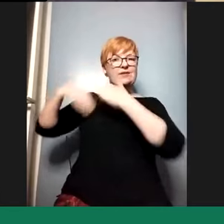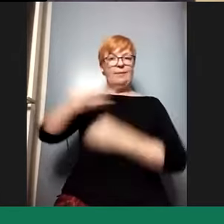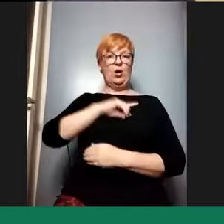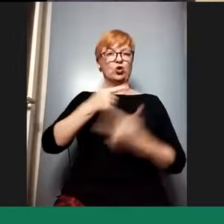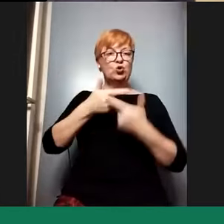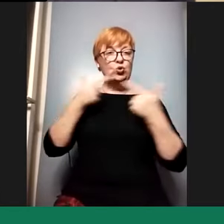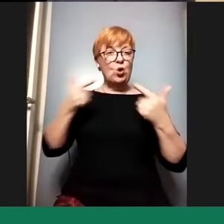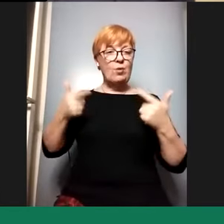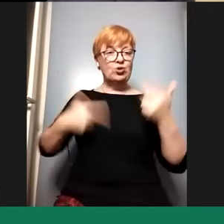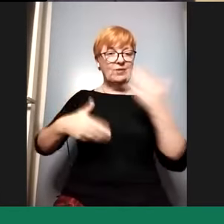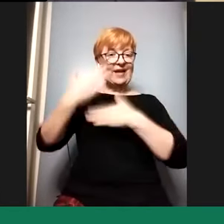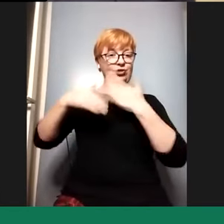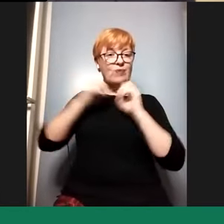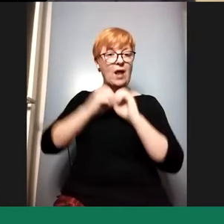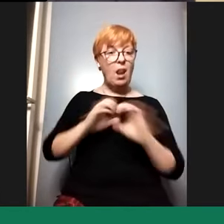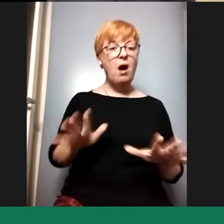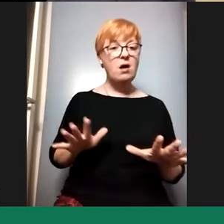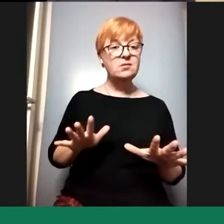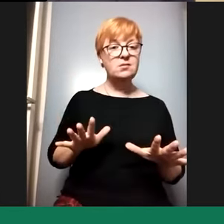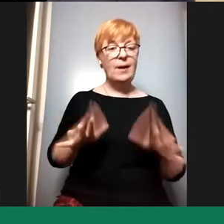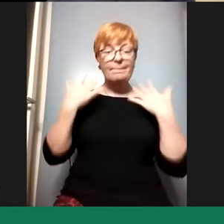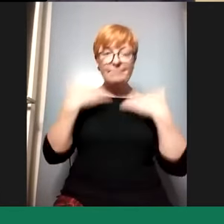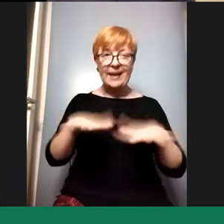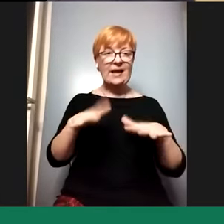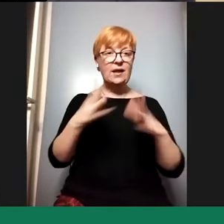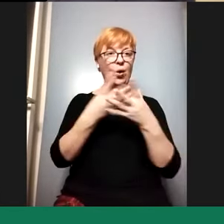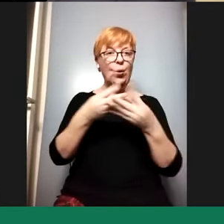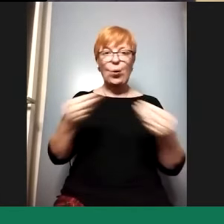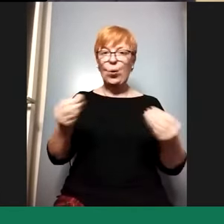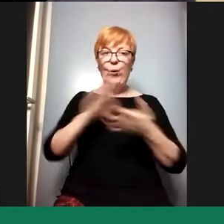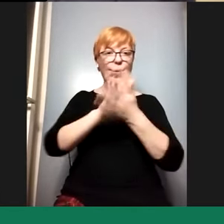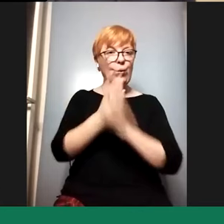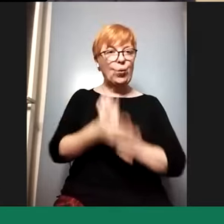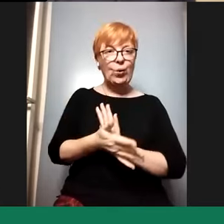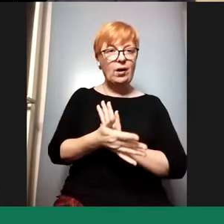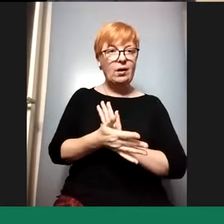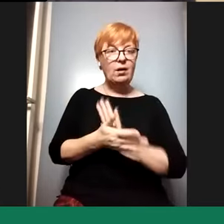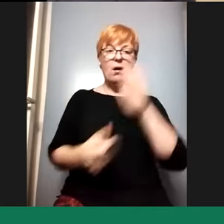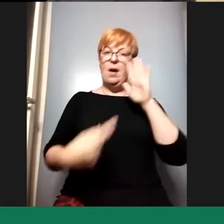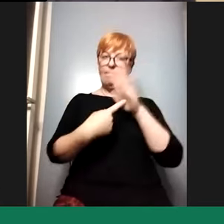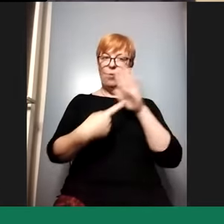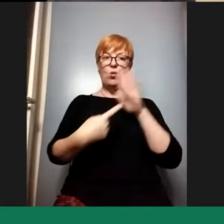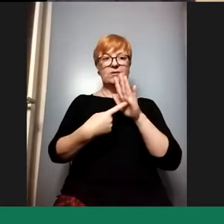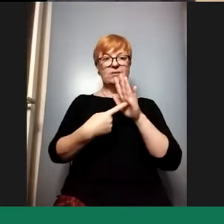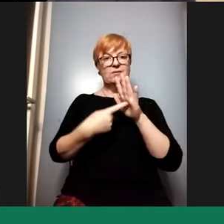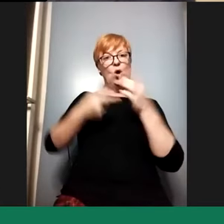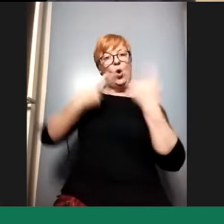is lost, so much is gone, so much has been eroded, you know. So it's important that we